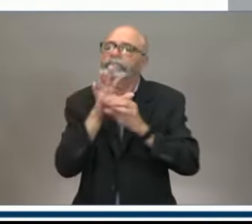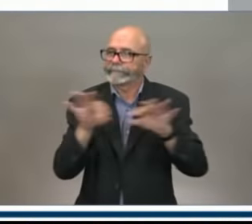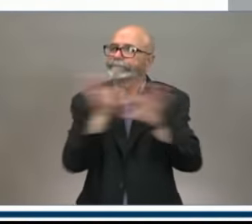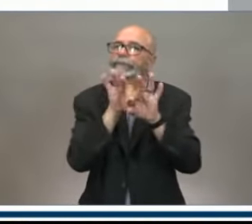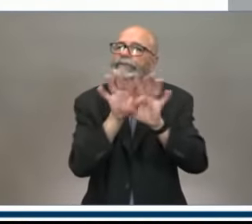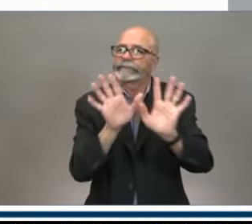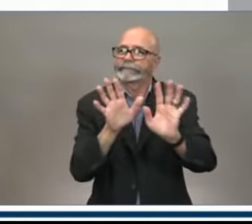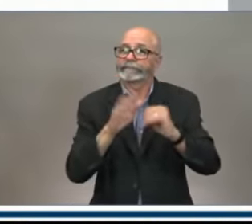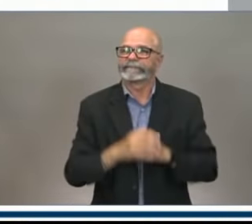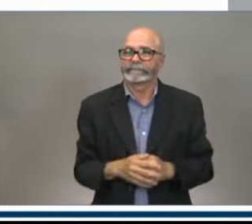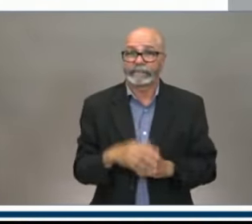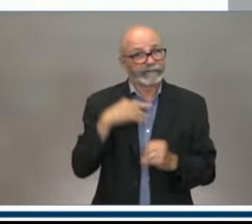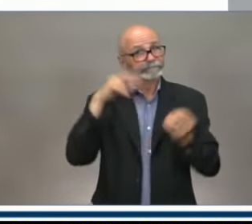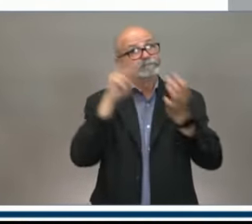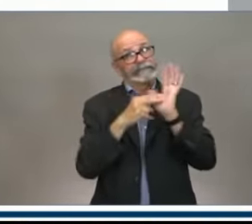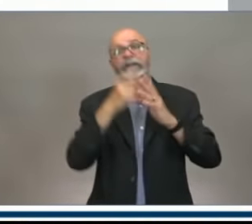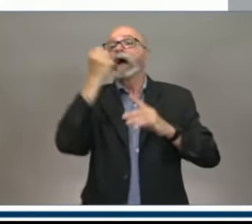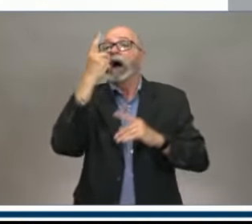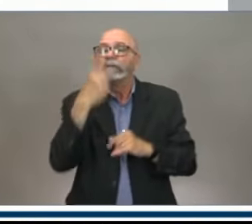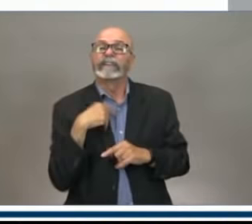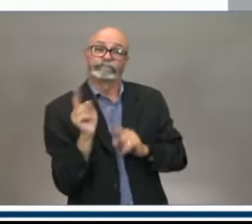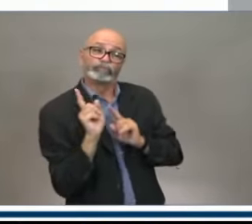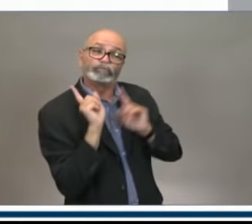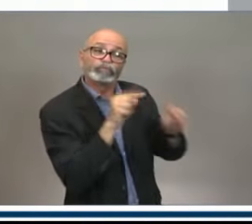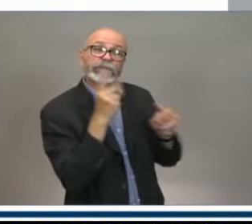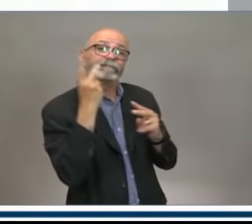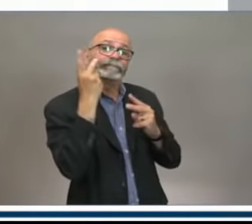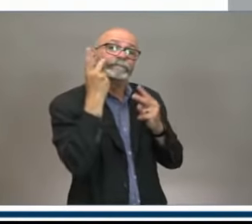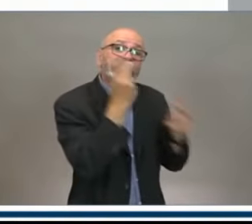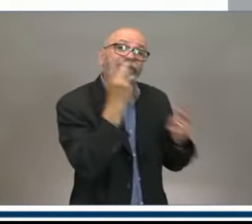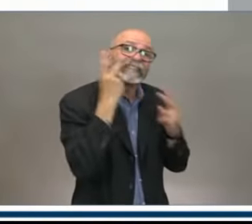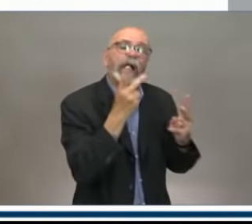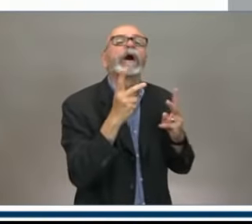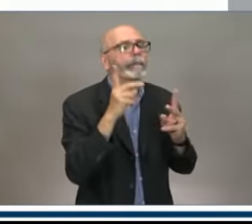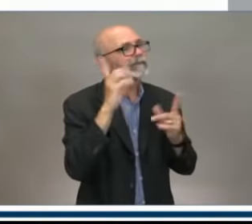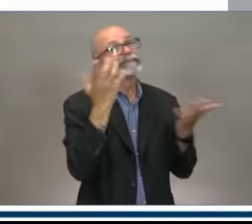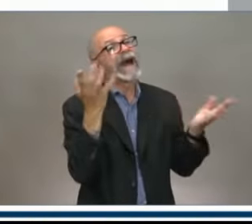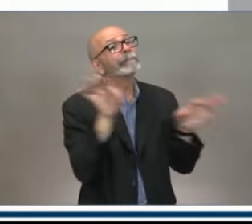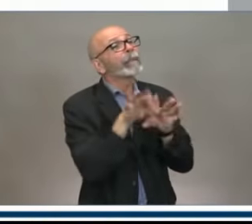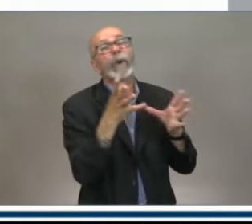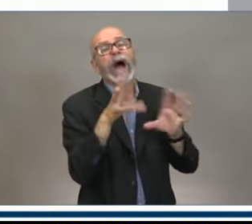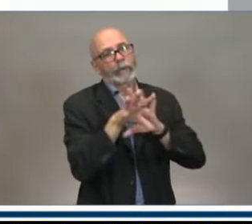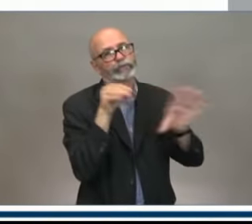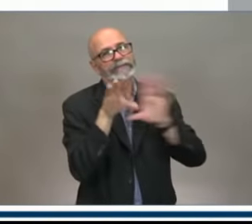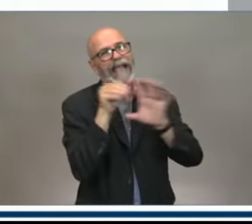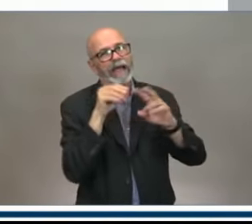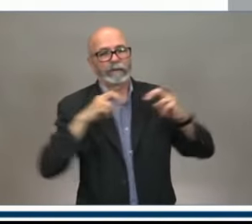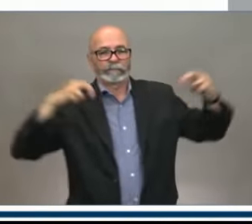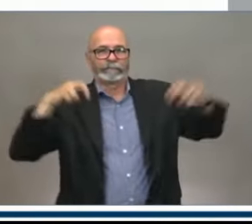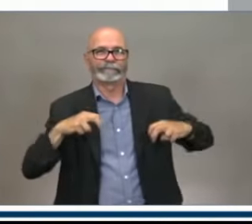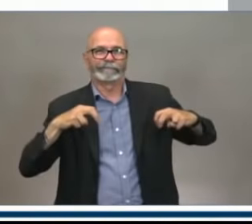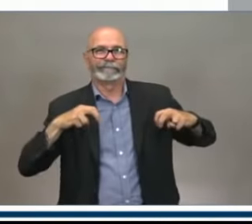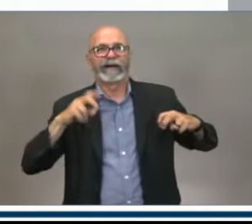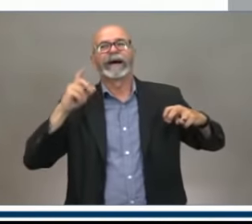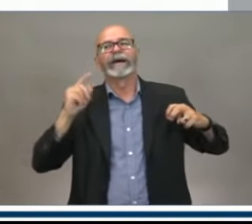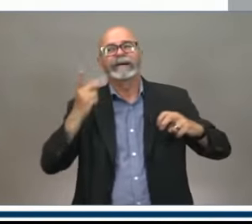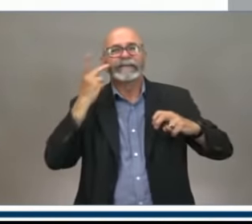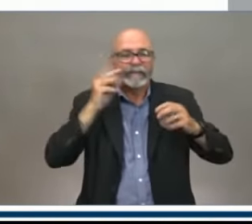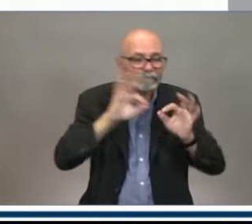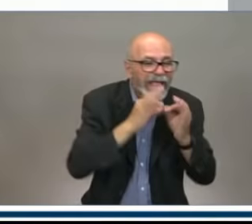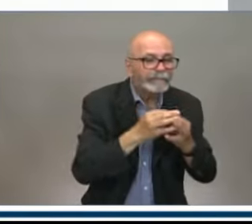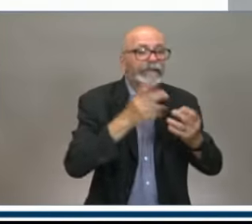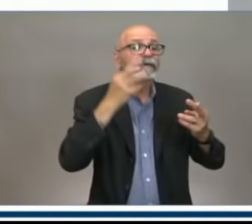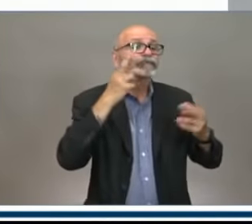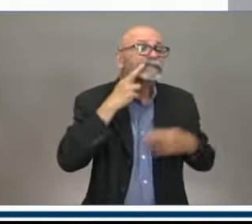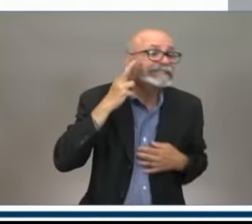allowing outdoor visits, and that is a way to start to allow residents and their friends and families to get back together safely. There will